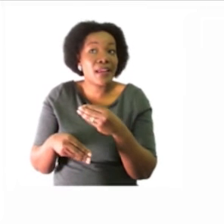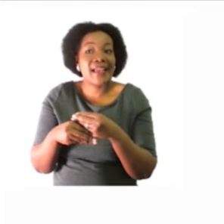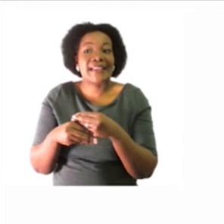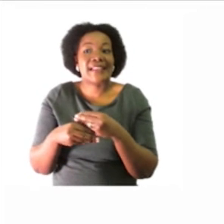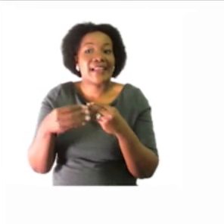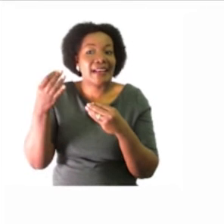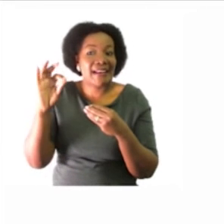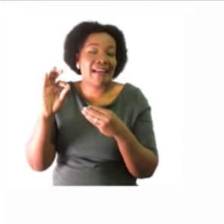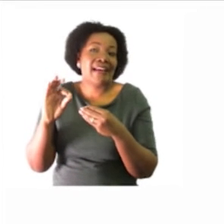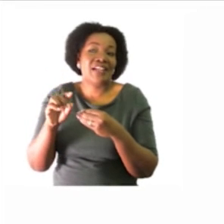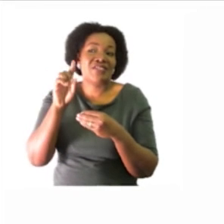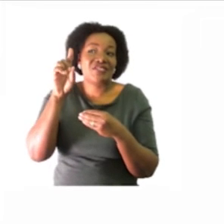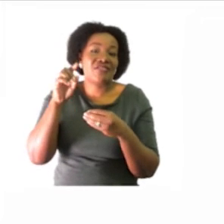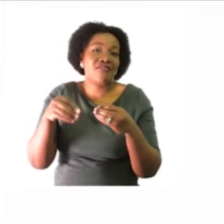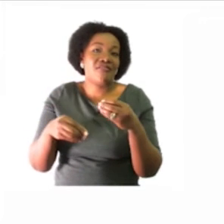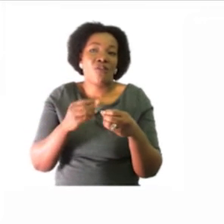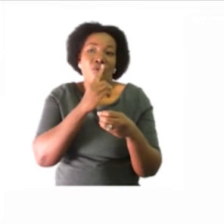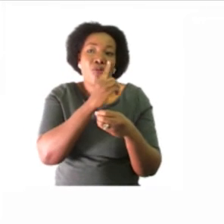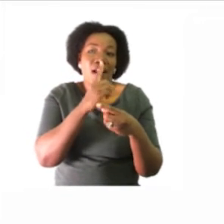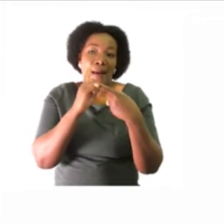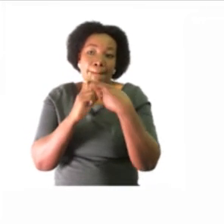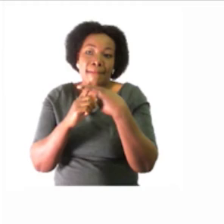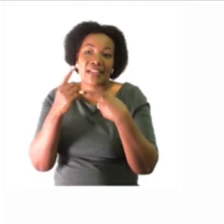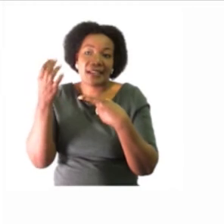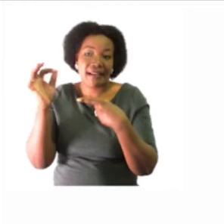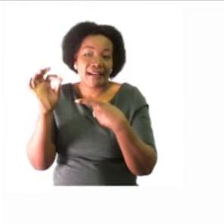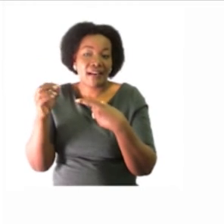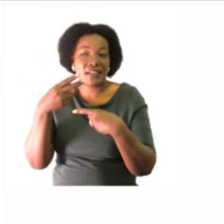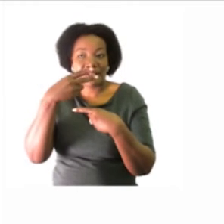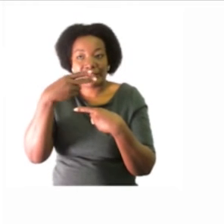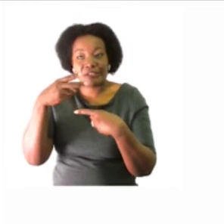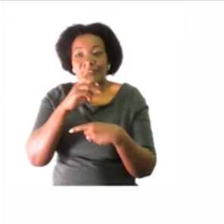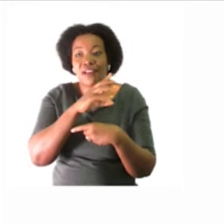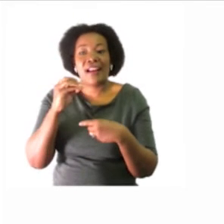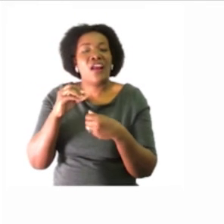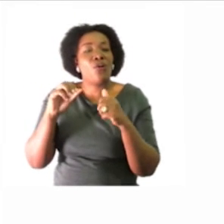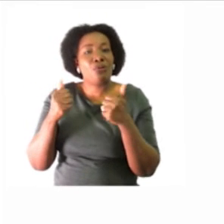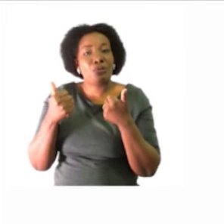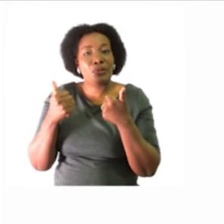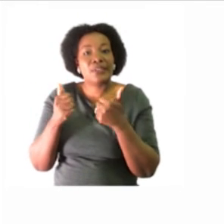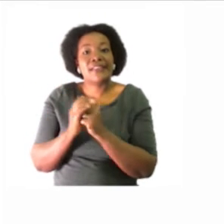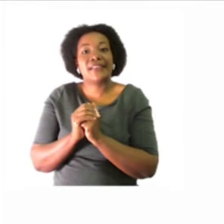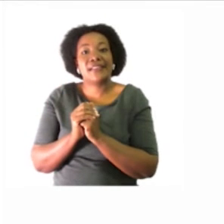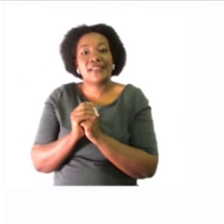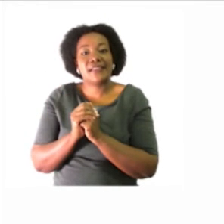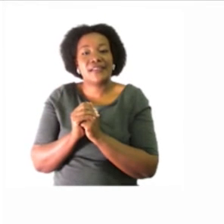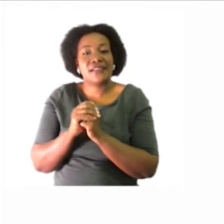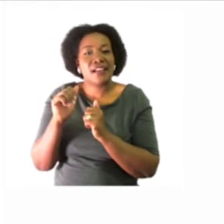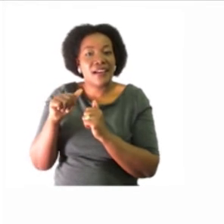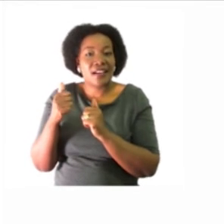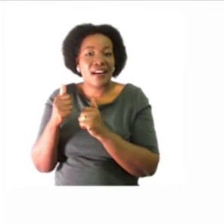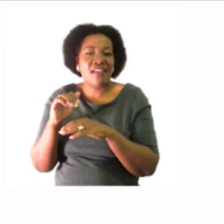1 plus a 9 equals to a 10. Very good. Let's look at another